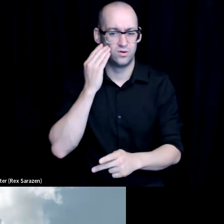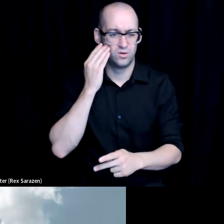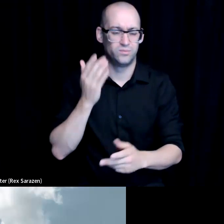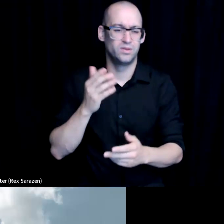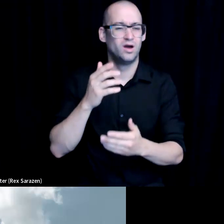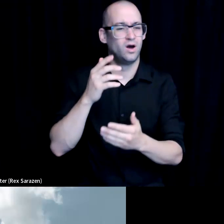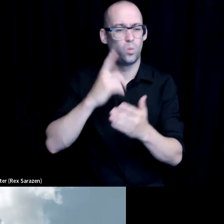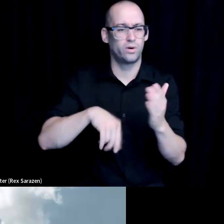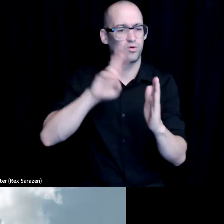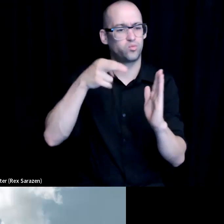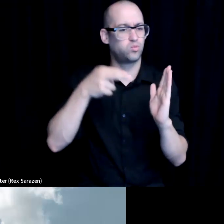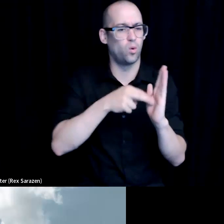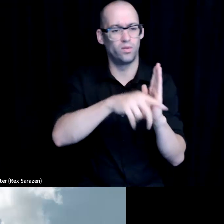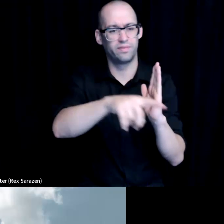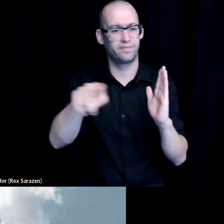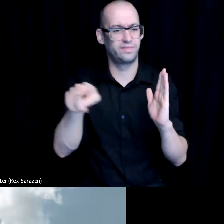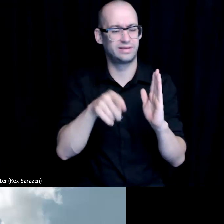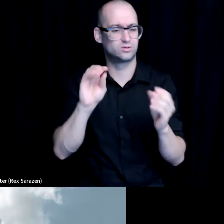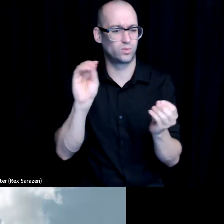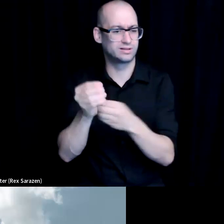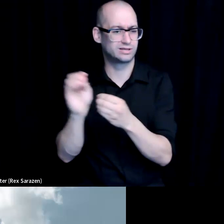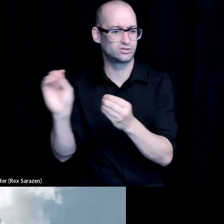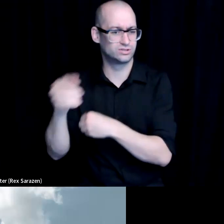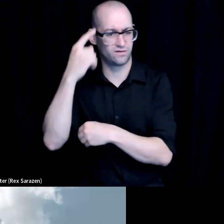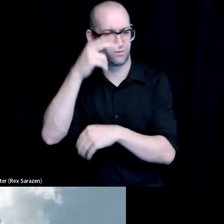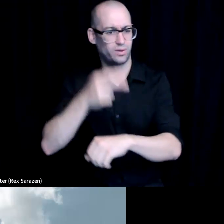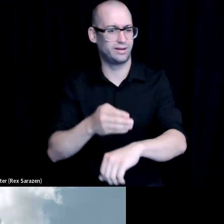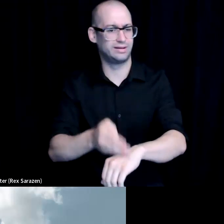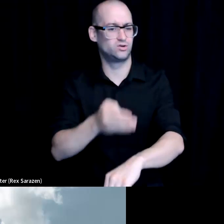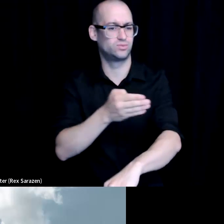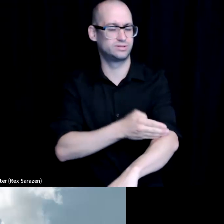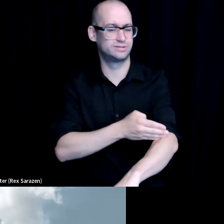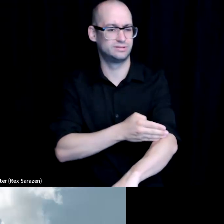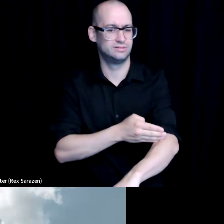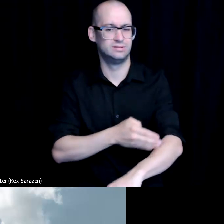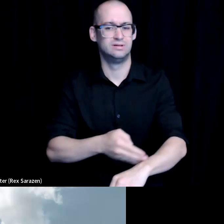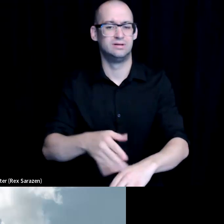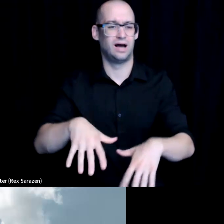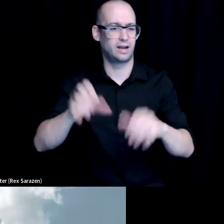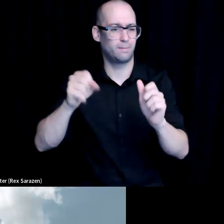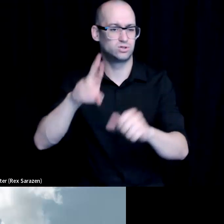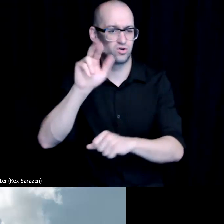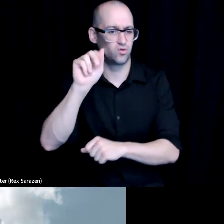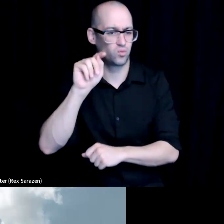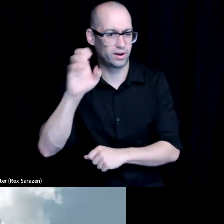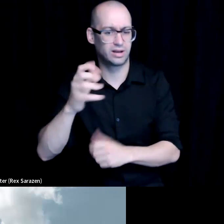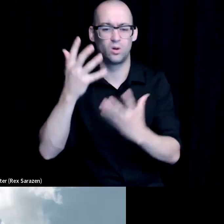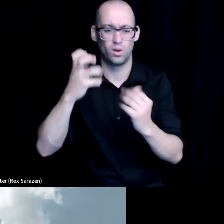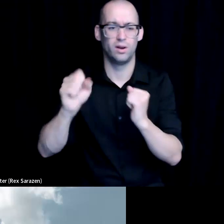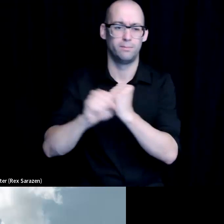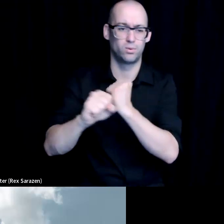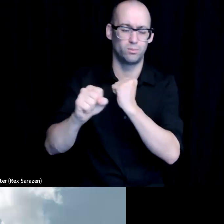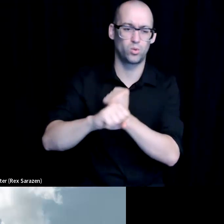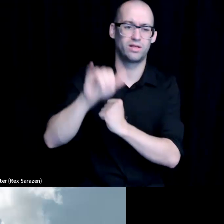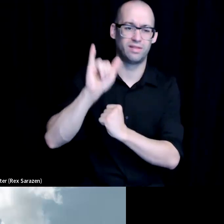play in helping to increase adoption rates? So for instance, promoting the Affordable Connectivity Plan and helping